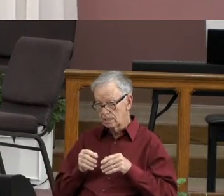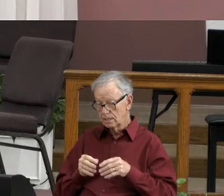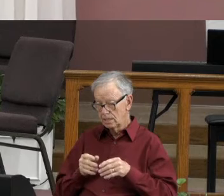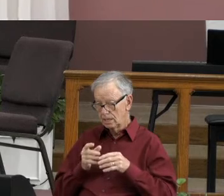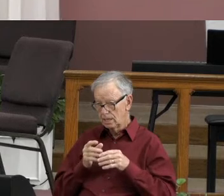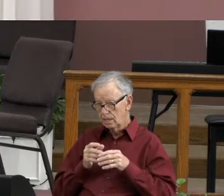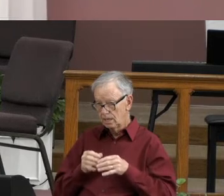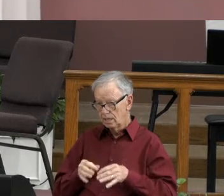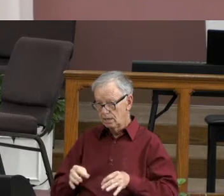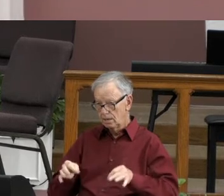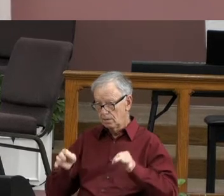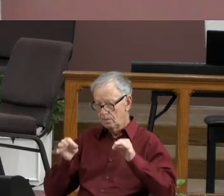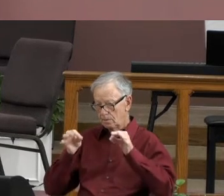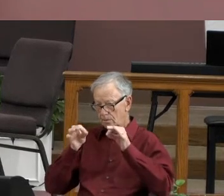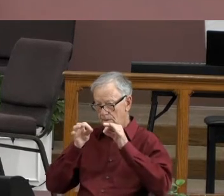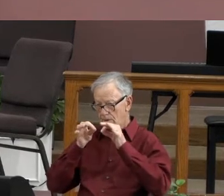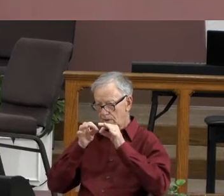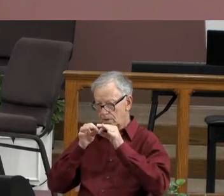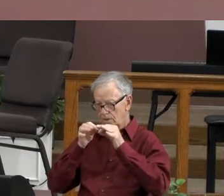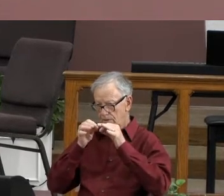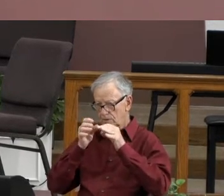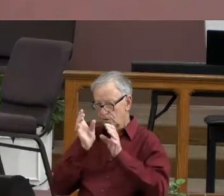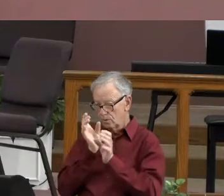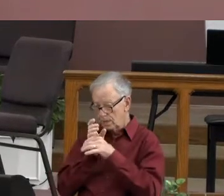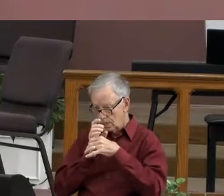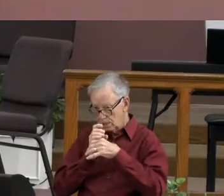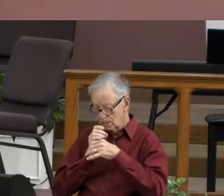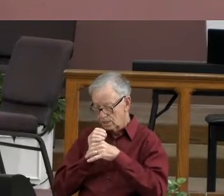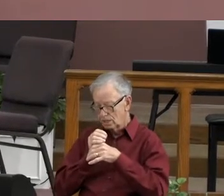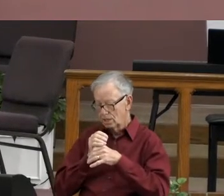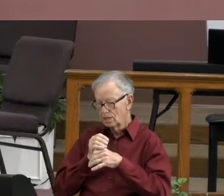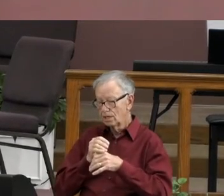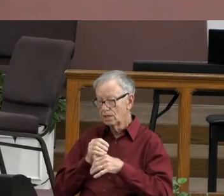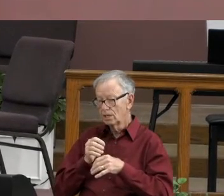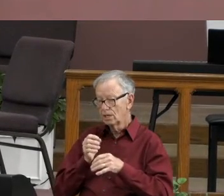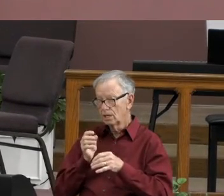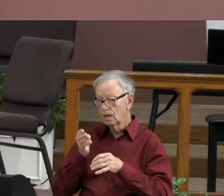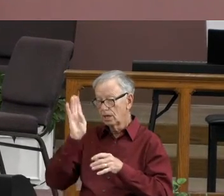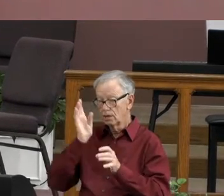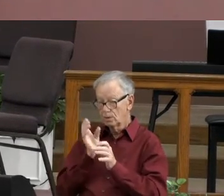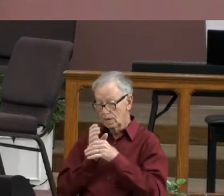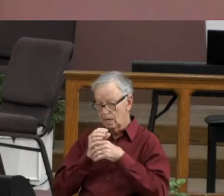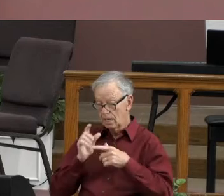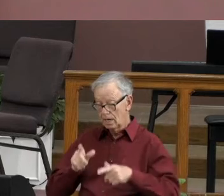God created life and it is valuable and it is worthy?